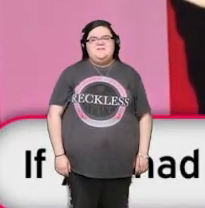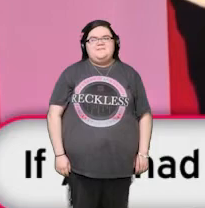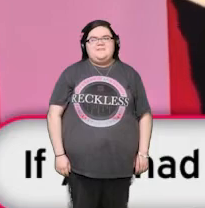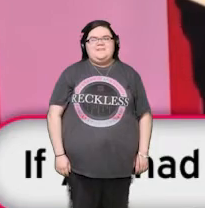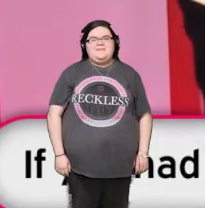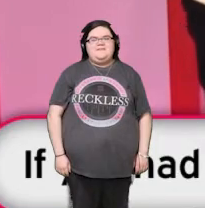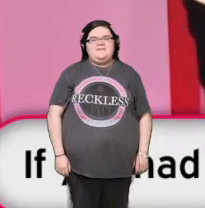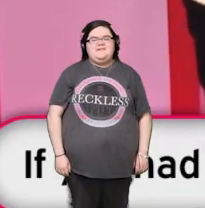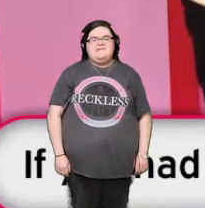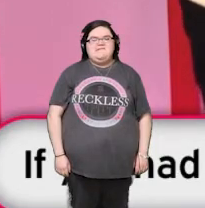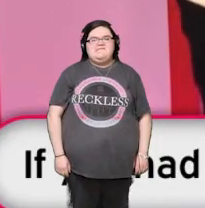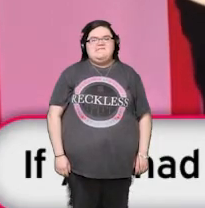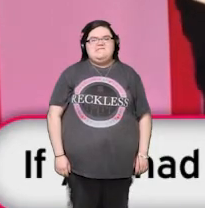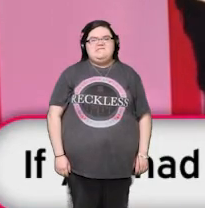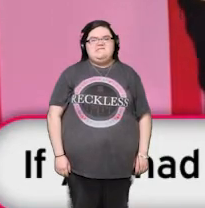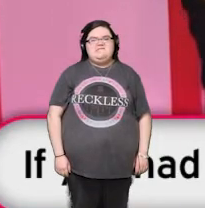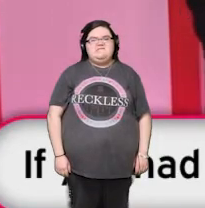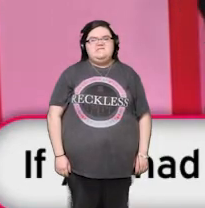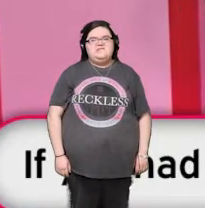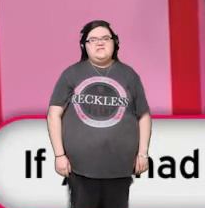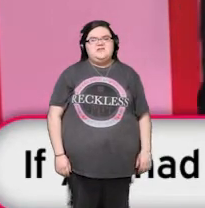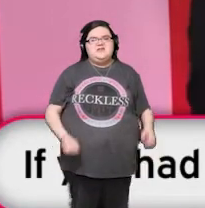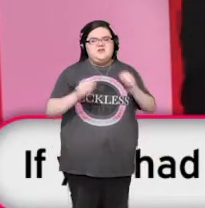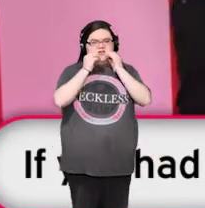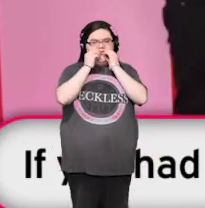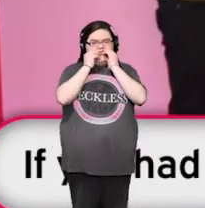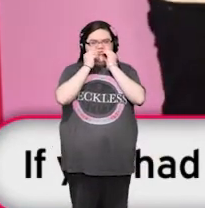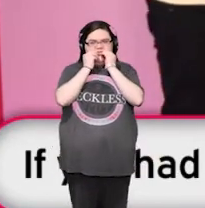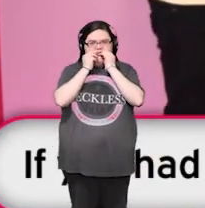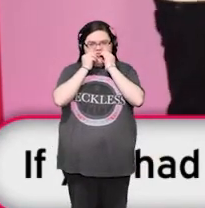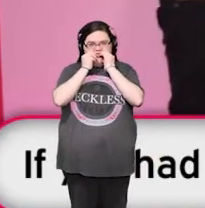like your logo tattooed on my lip. When you say lip tattoo, you mean the XIX?